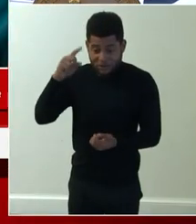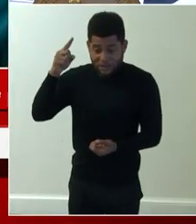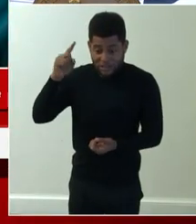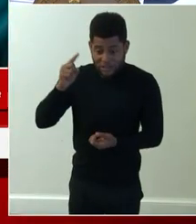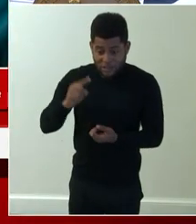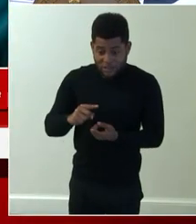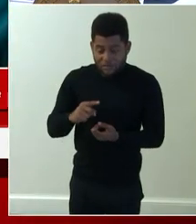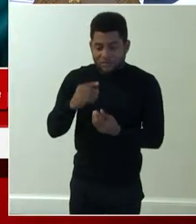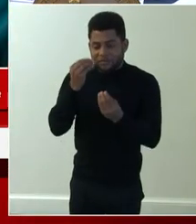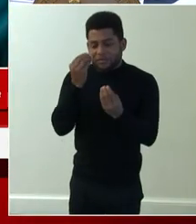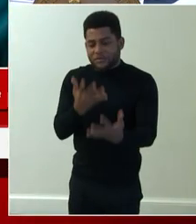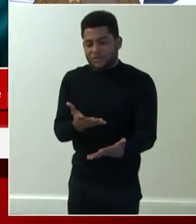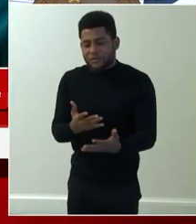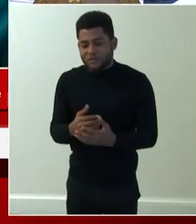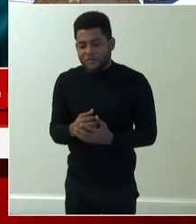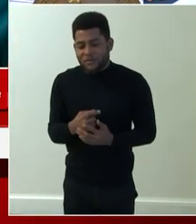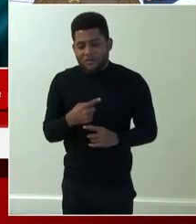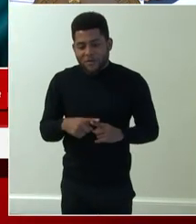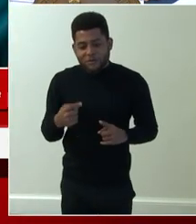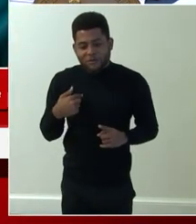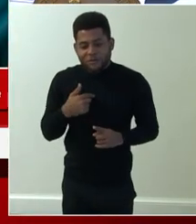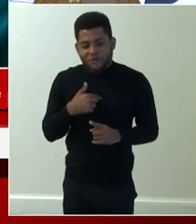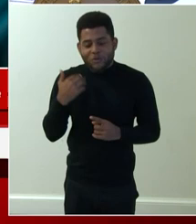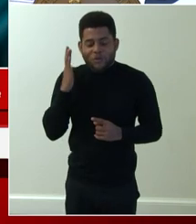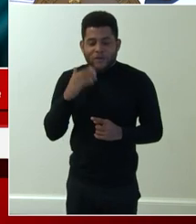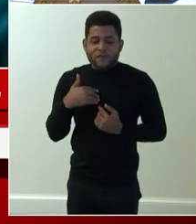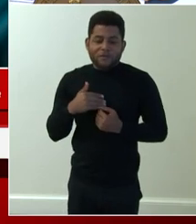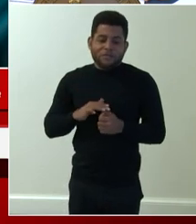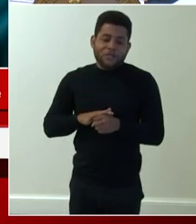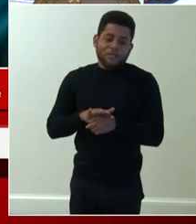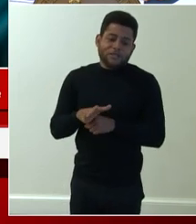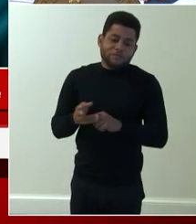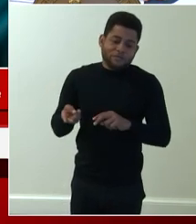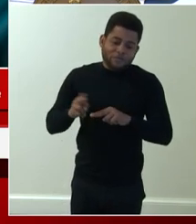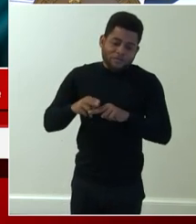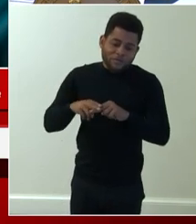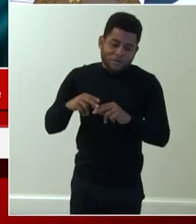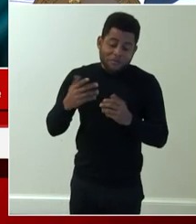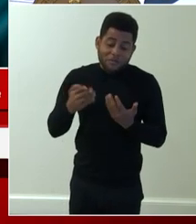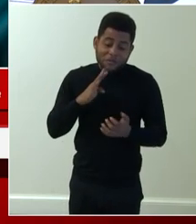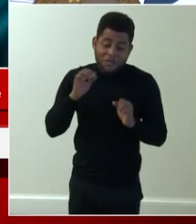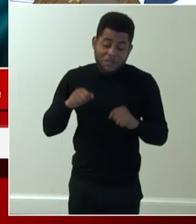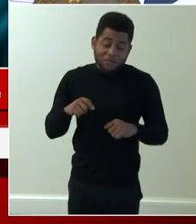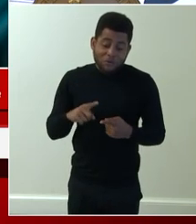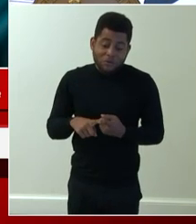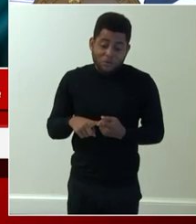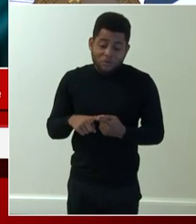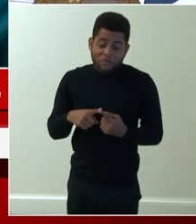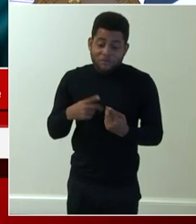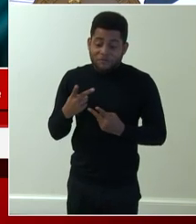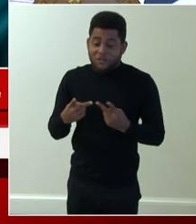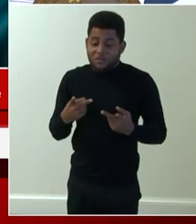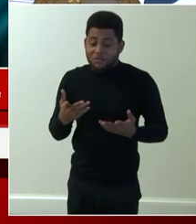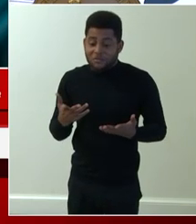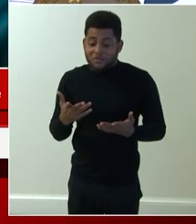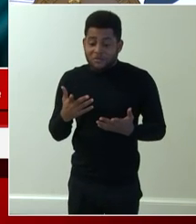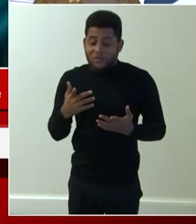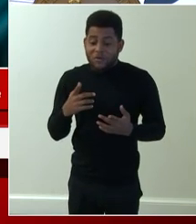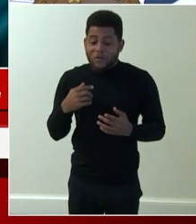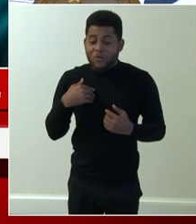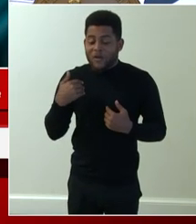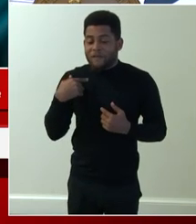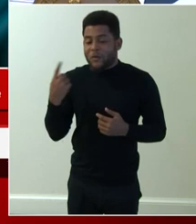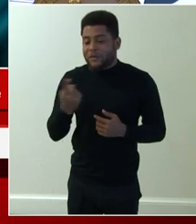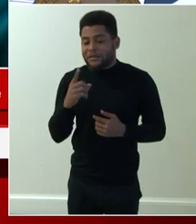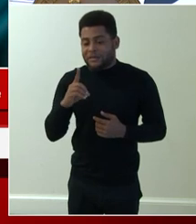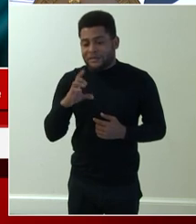up over the weeks ahead, days ahead, we may be able to revisit that. But right now, we're focused on DC residents. And